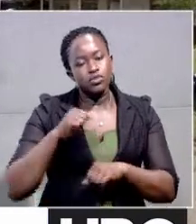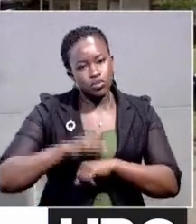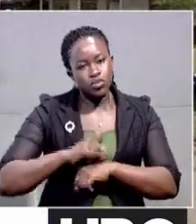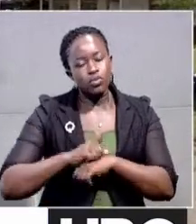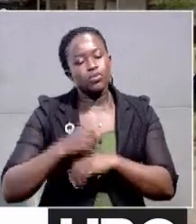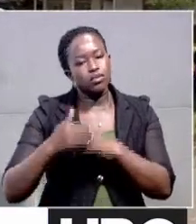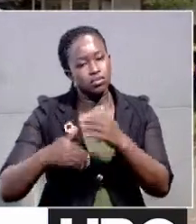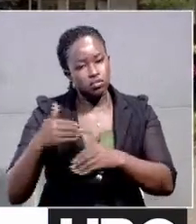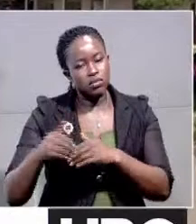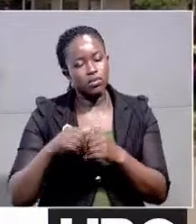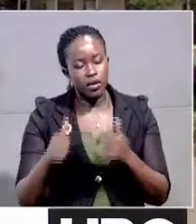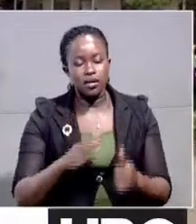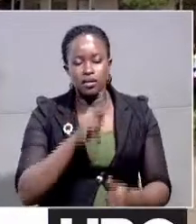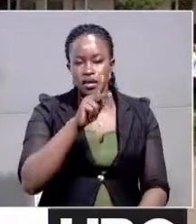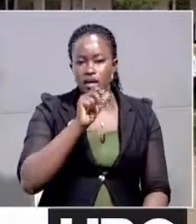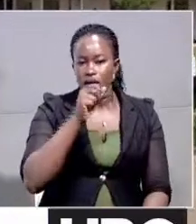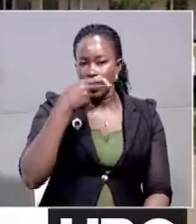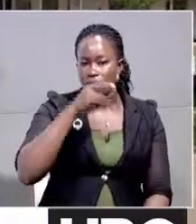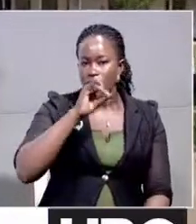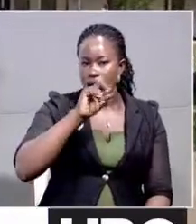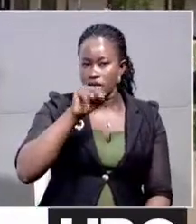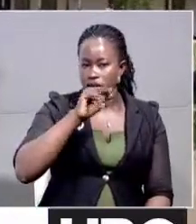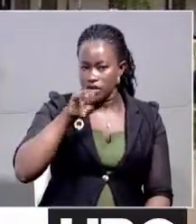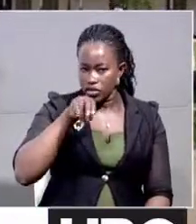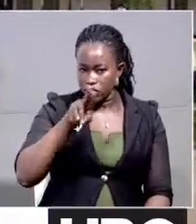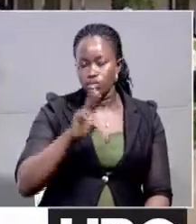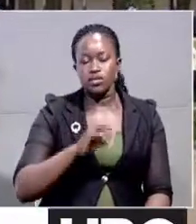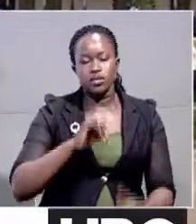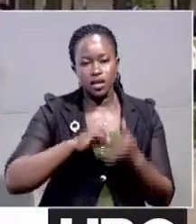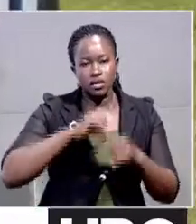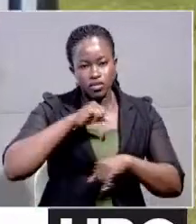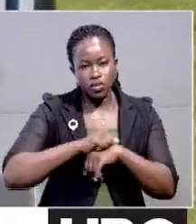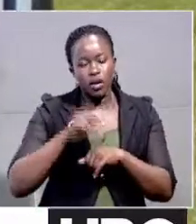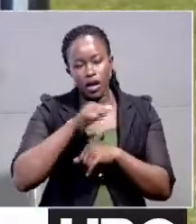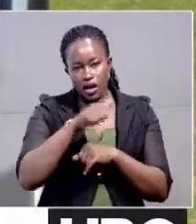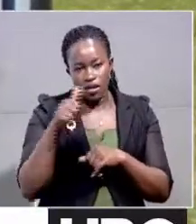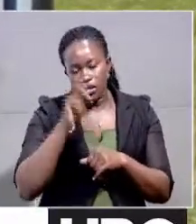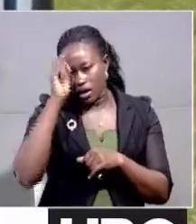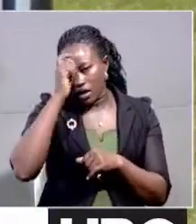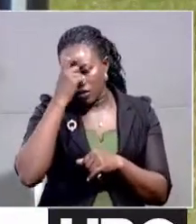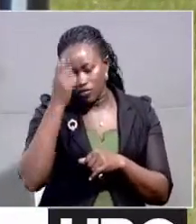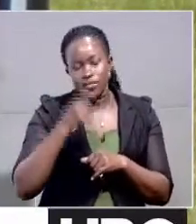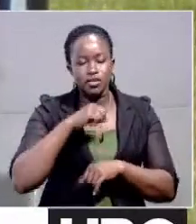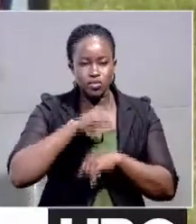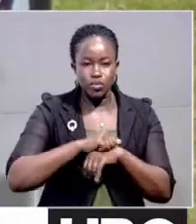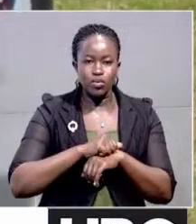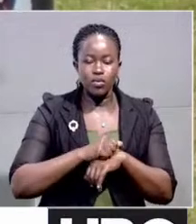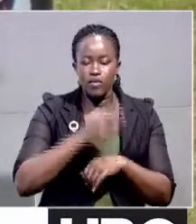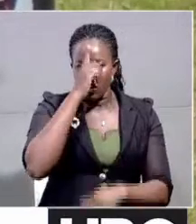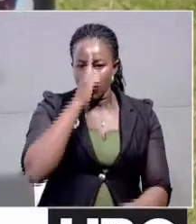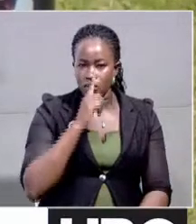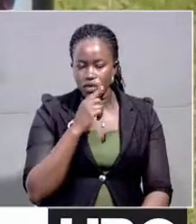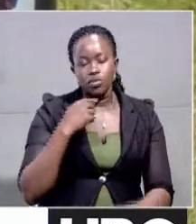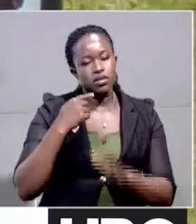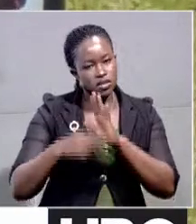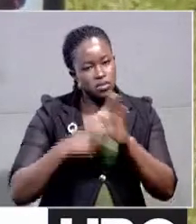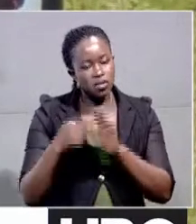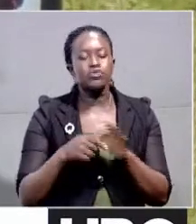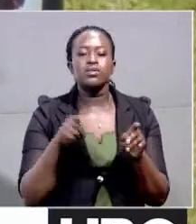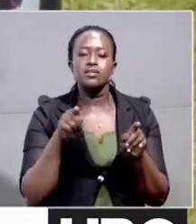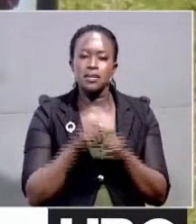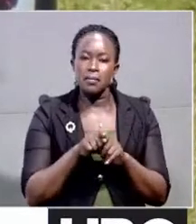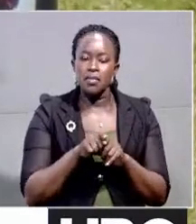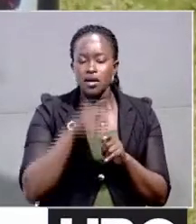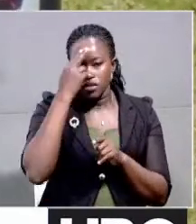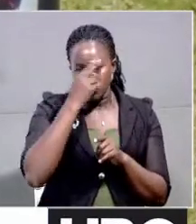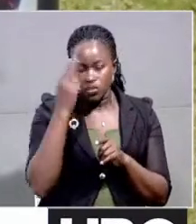At Kahinju Secondary School, another government school in Fort Potro North Division, the situation is not any different. Students